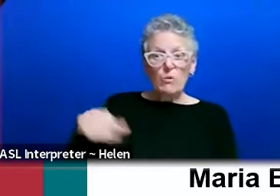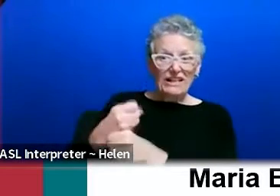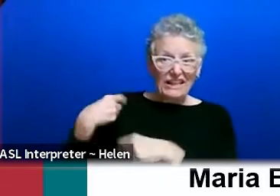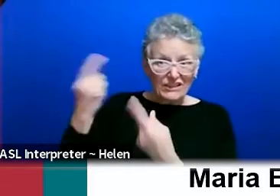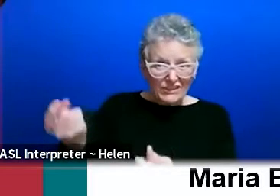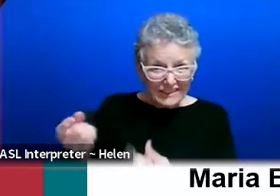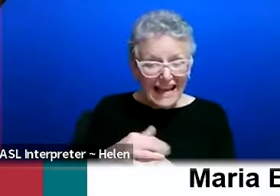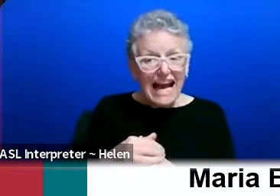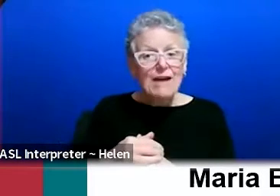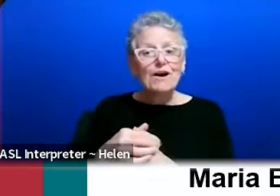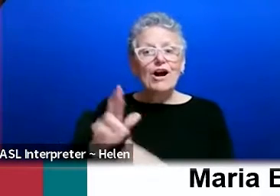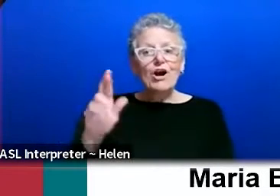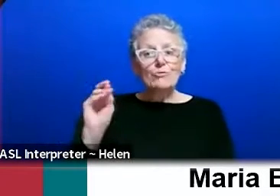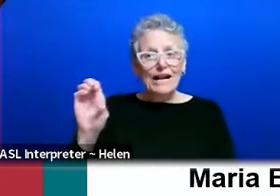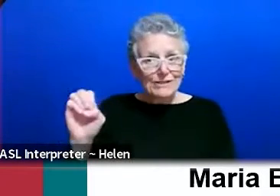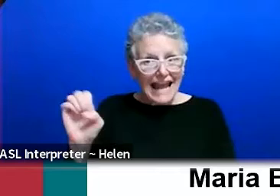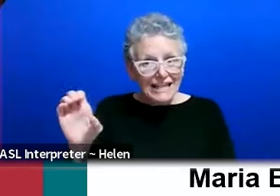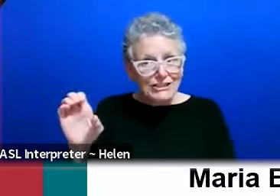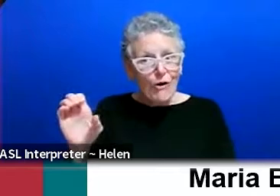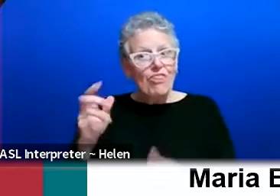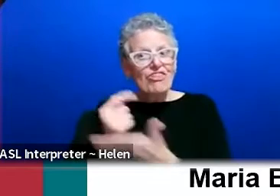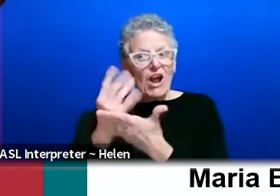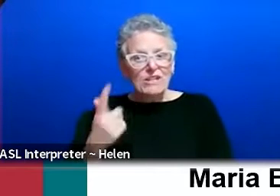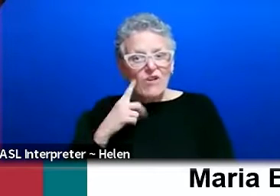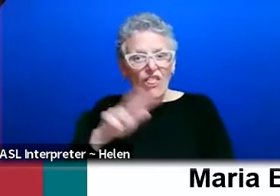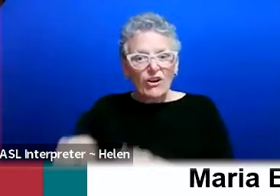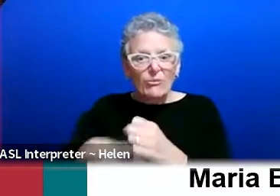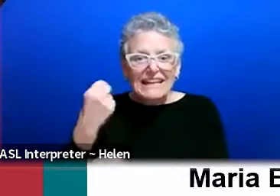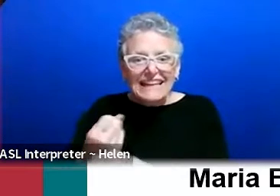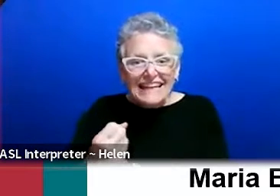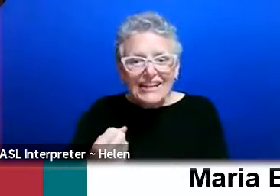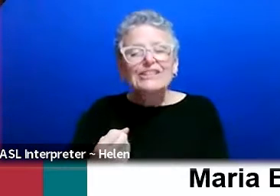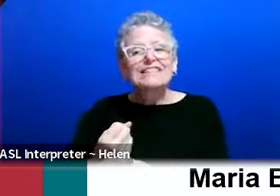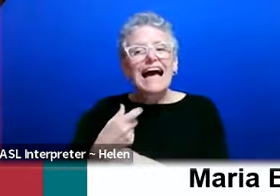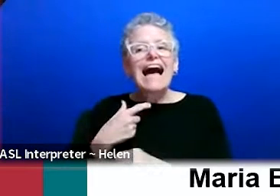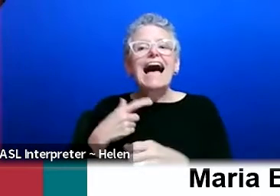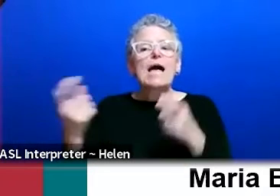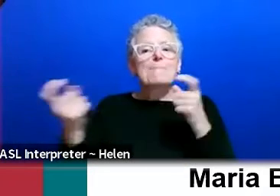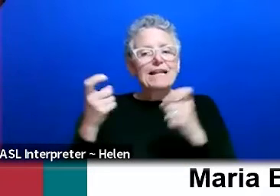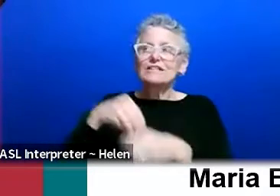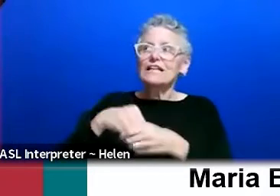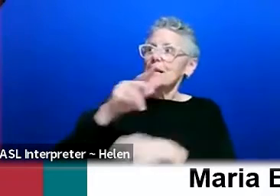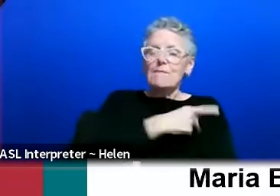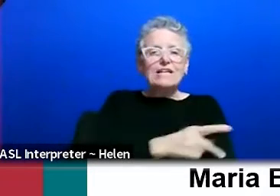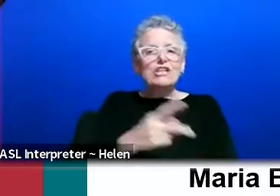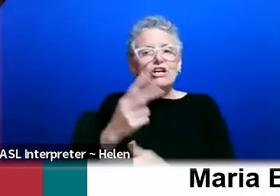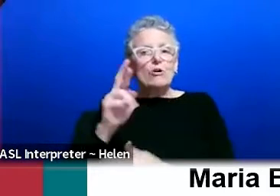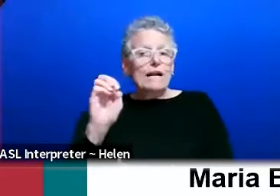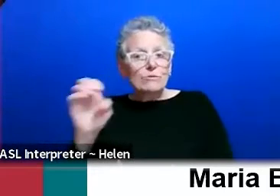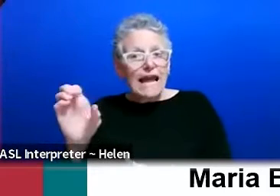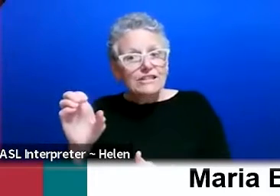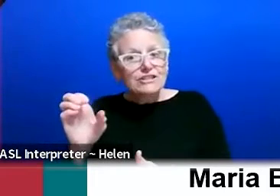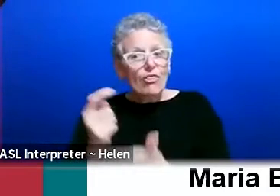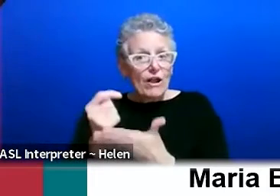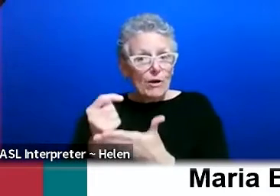33. That tells you how old I am. And I also manage the inpatient recreational therapy department, as well as music and art therapy at